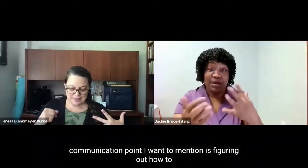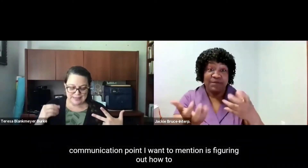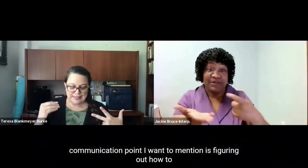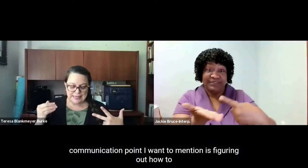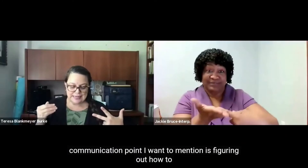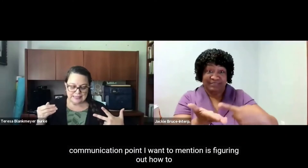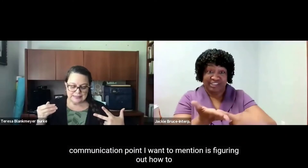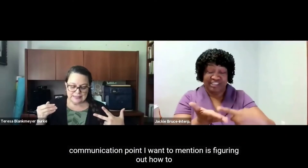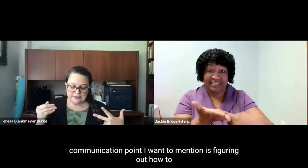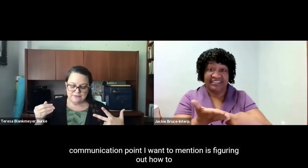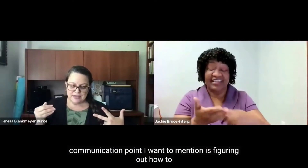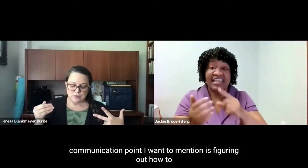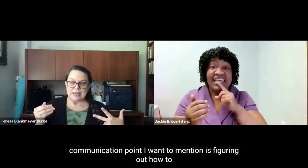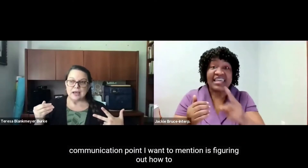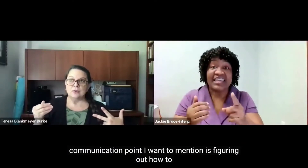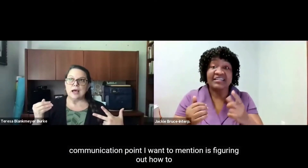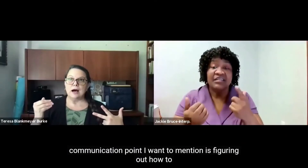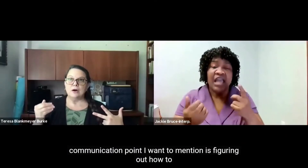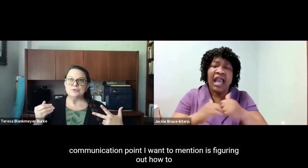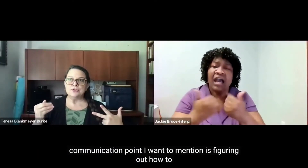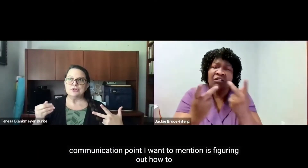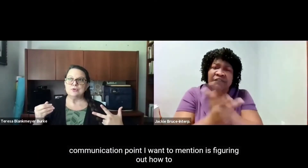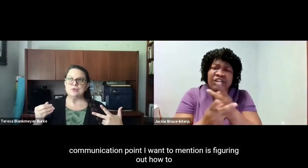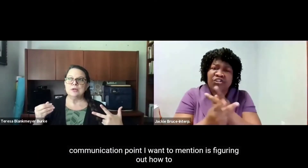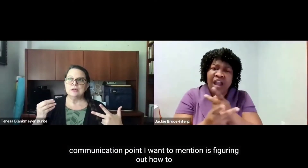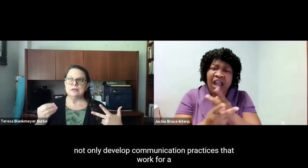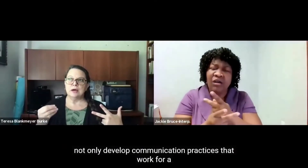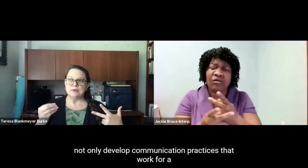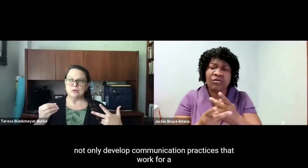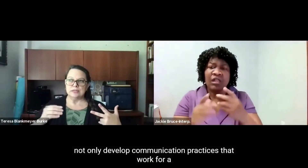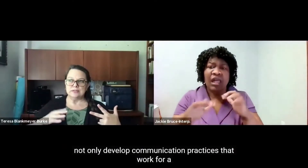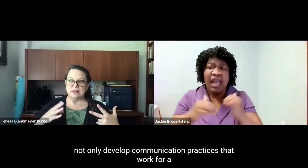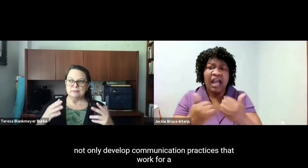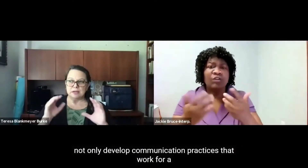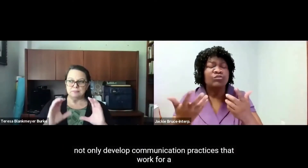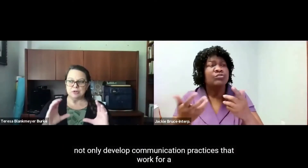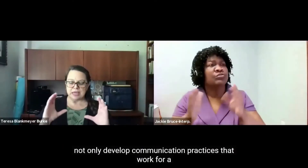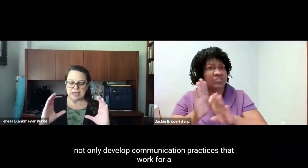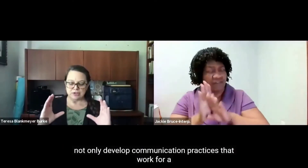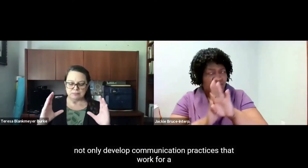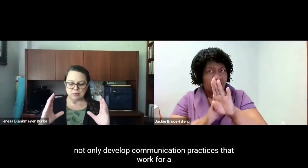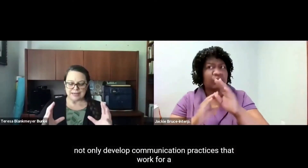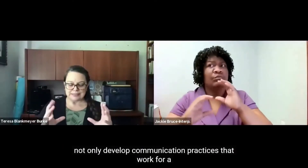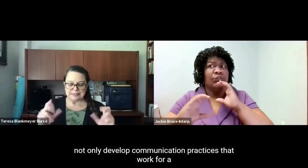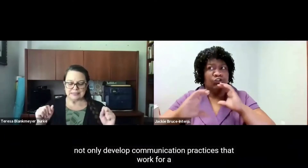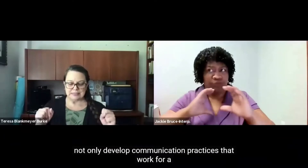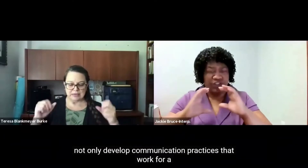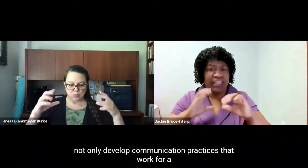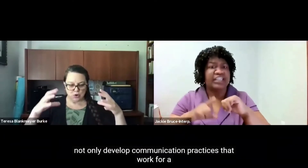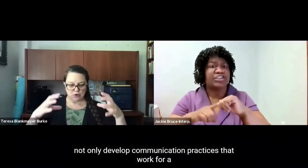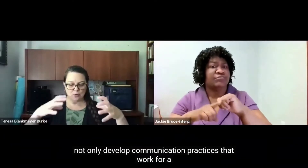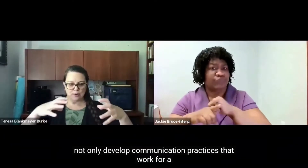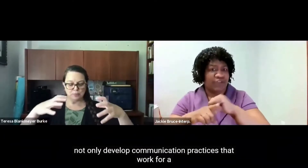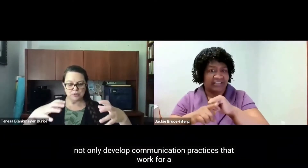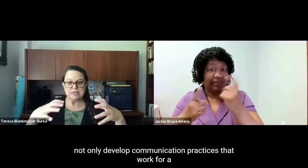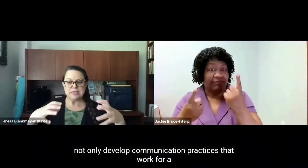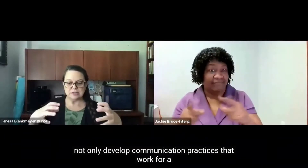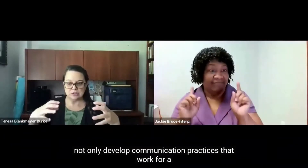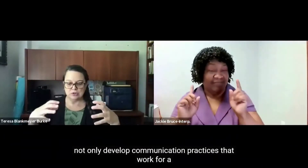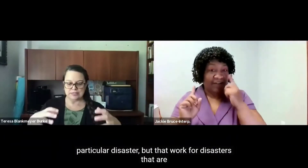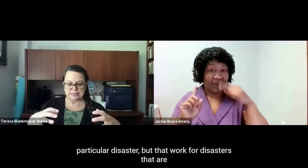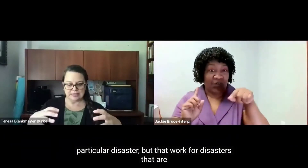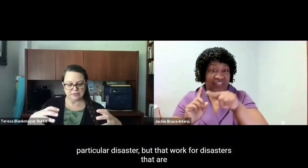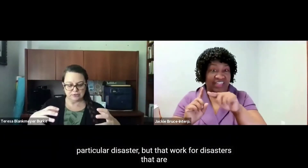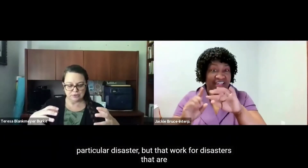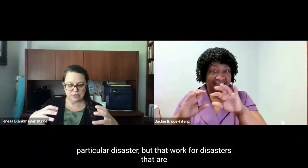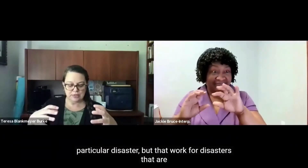mention is figuring out how to not only develop communication practices that work for a